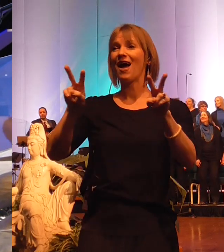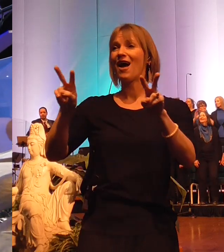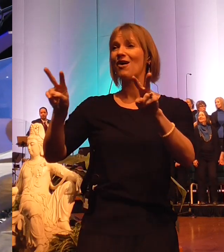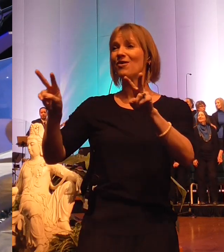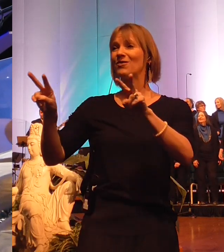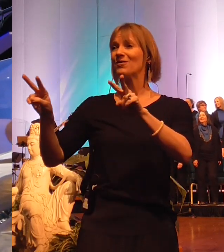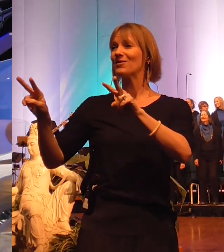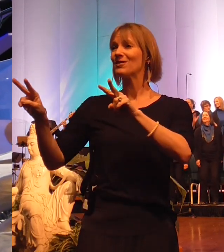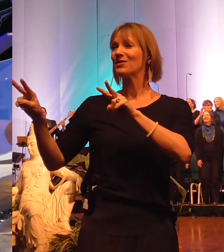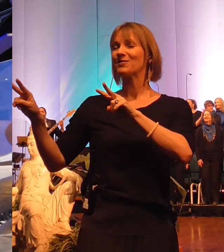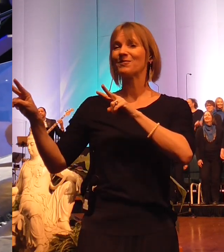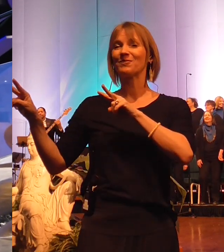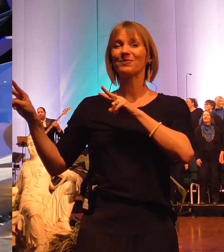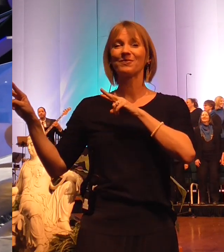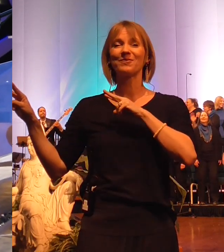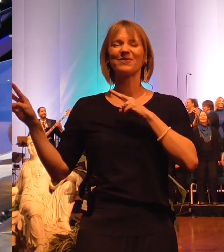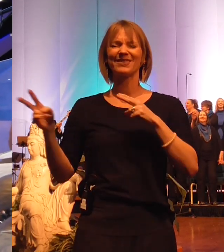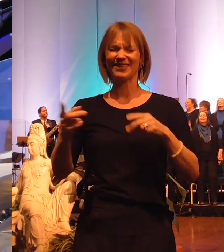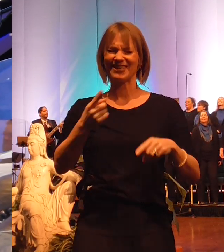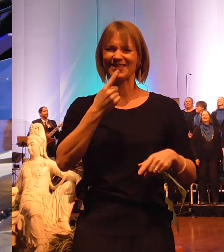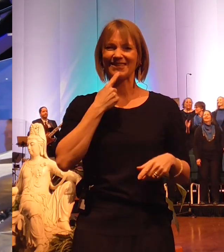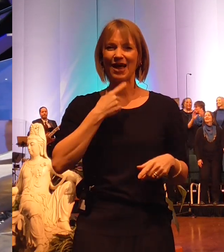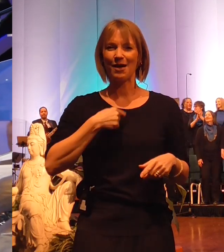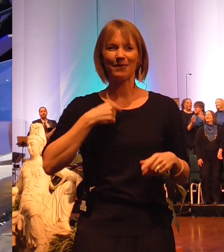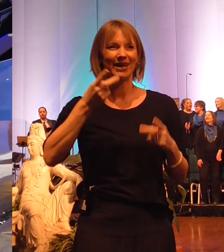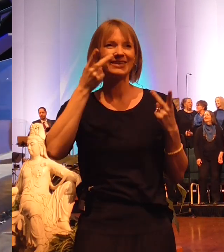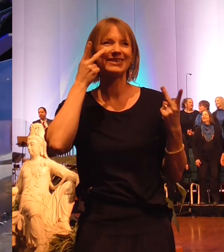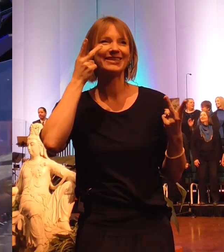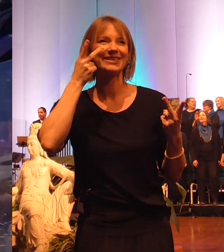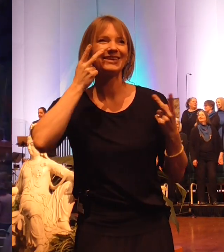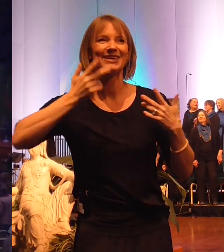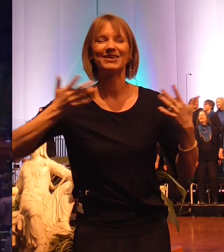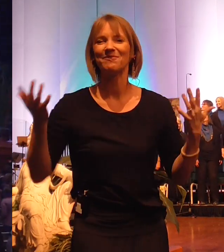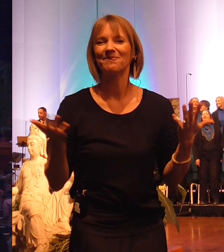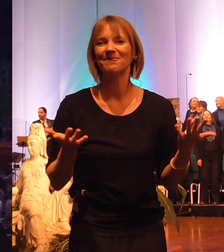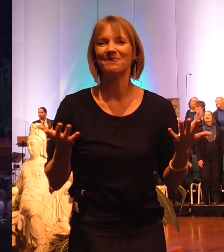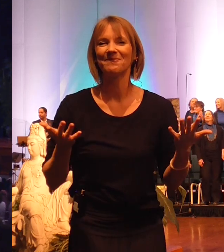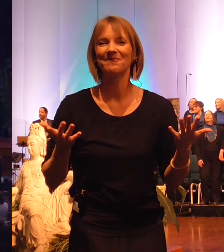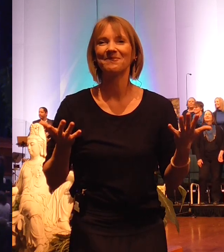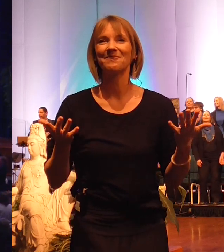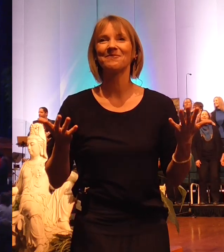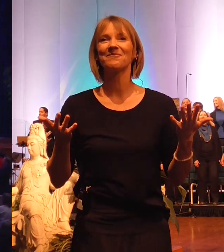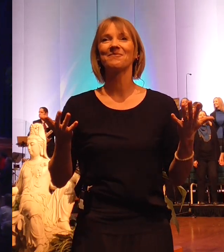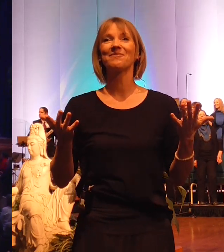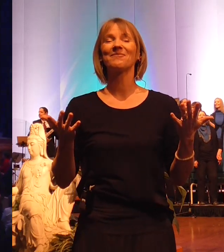Look around and tell me what you see.